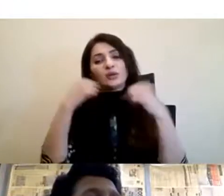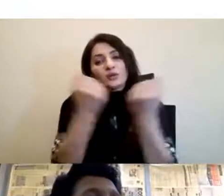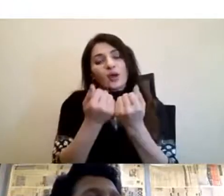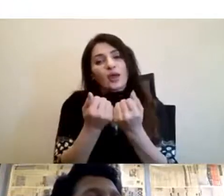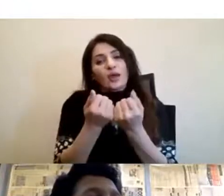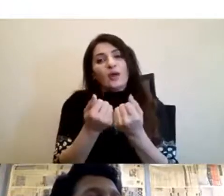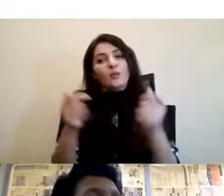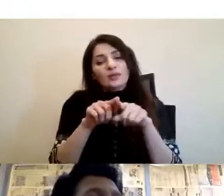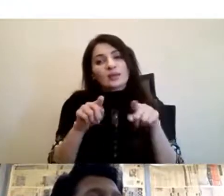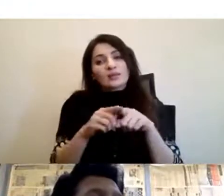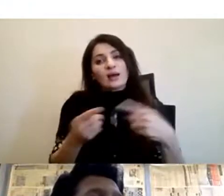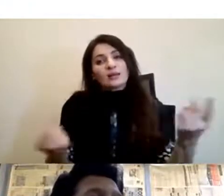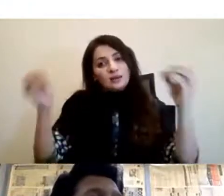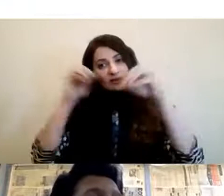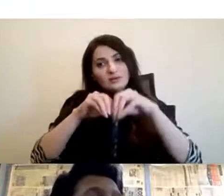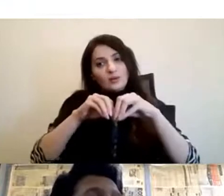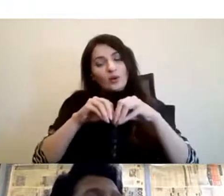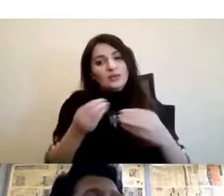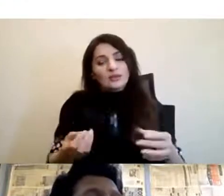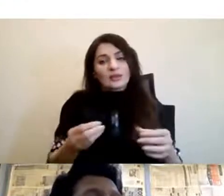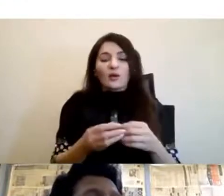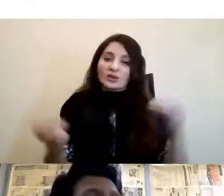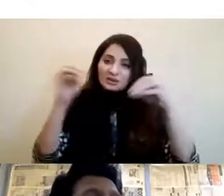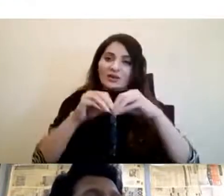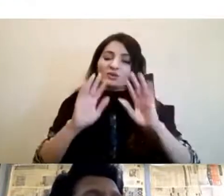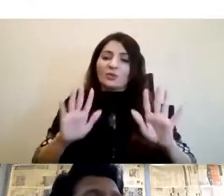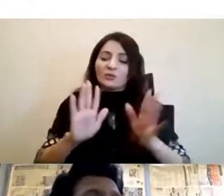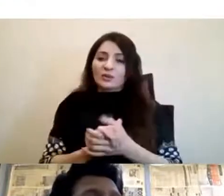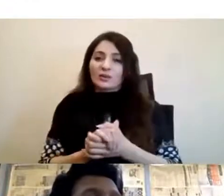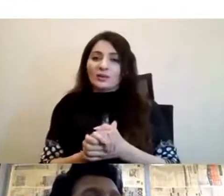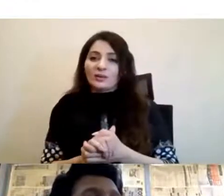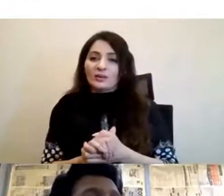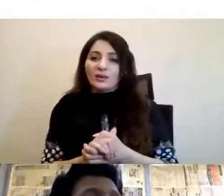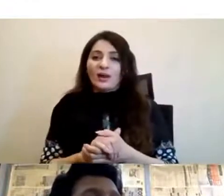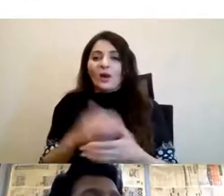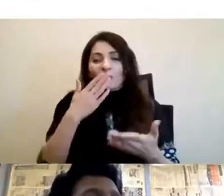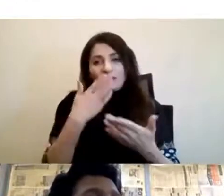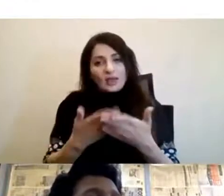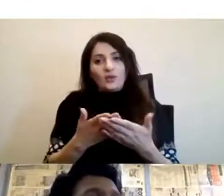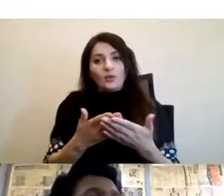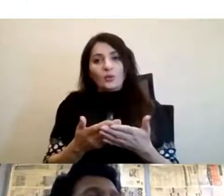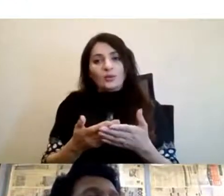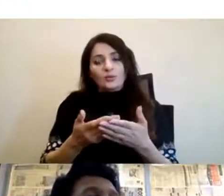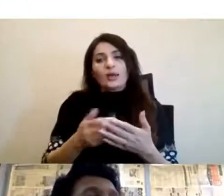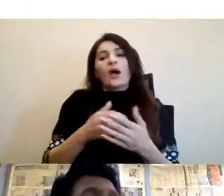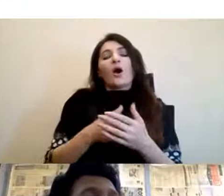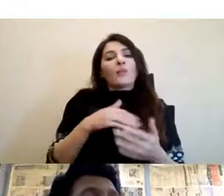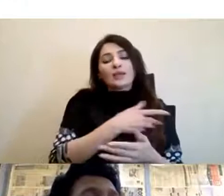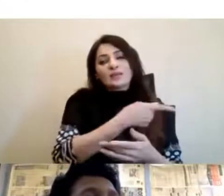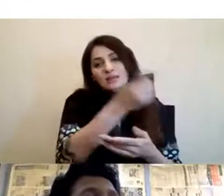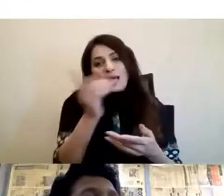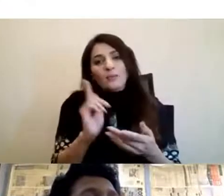mainstream society and take full and effective participation. And I would love to thank you, Dialog, Facebook, GSMA,